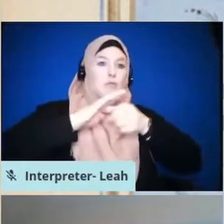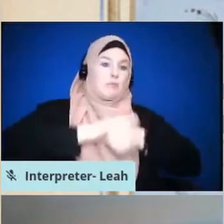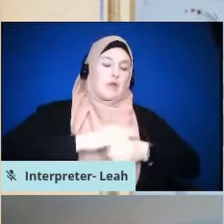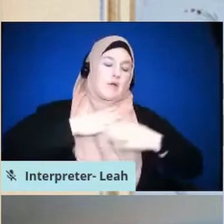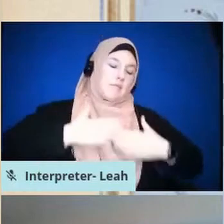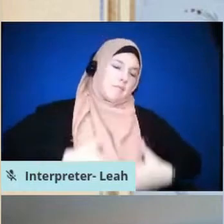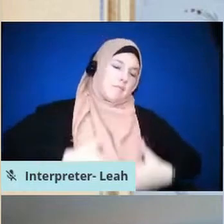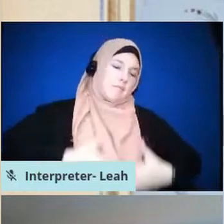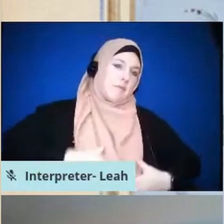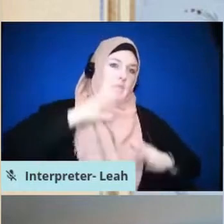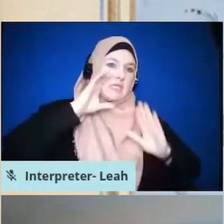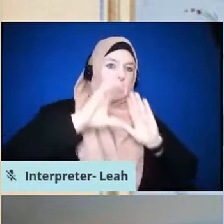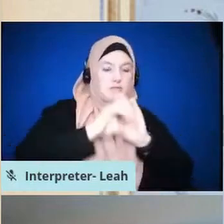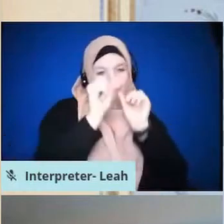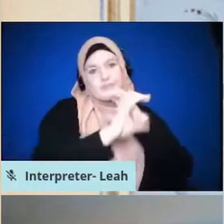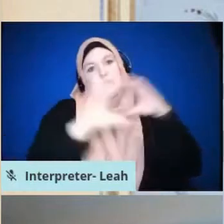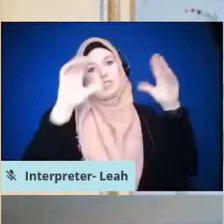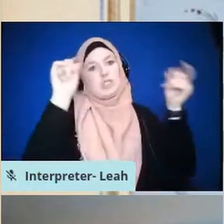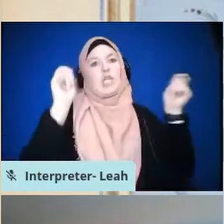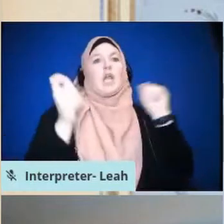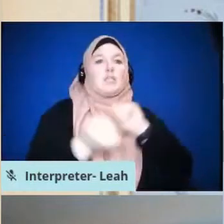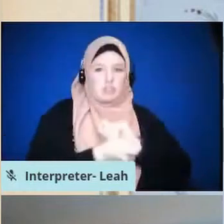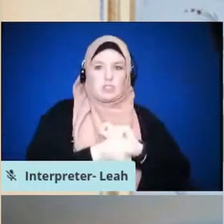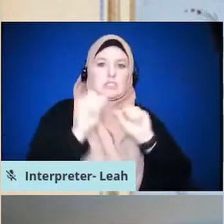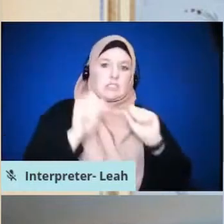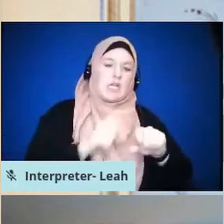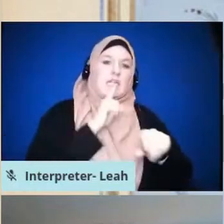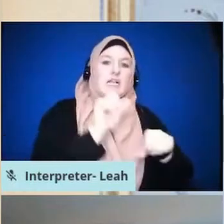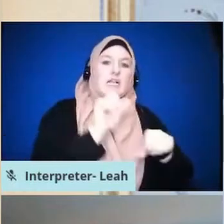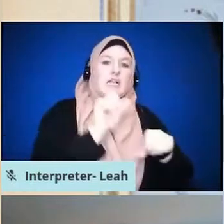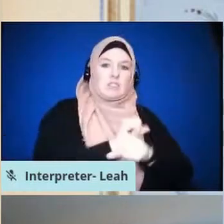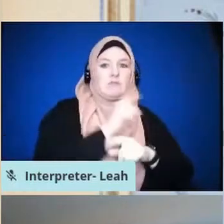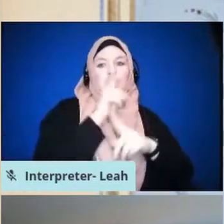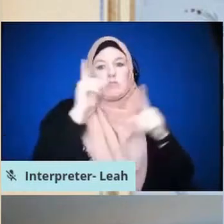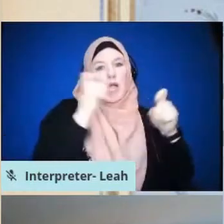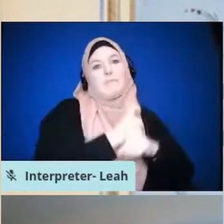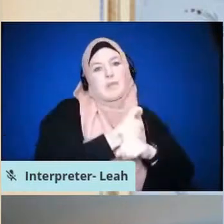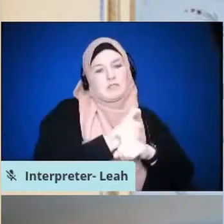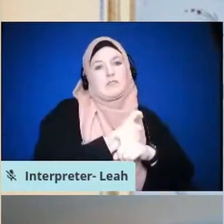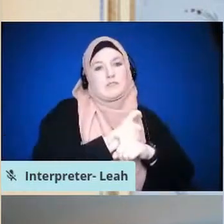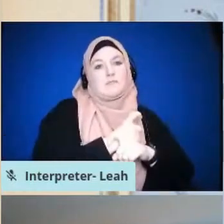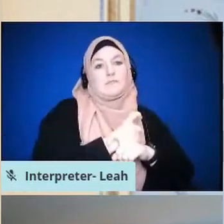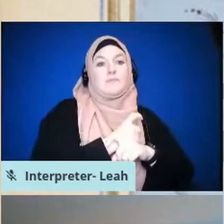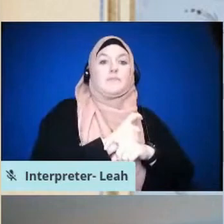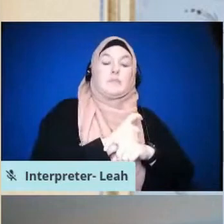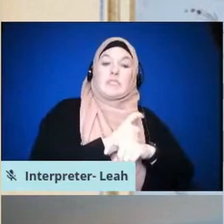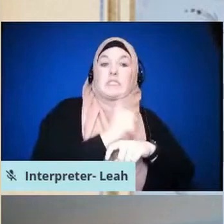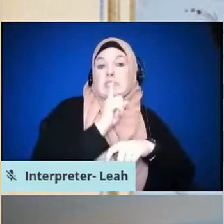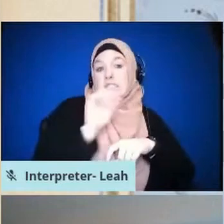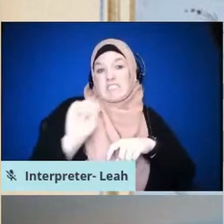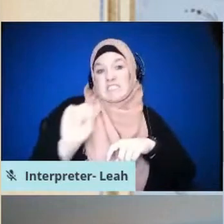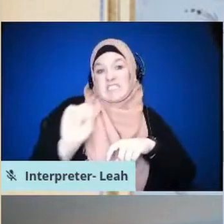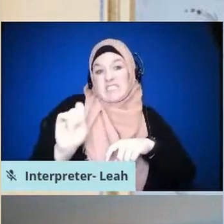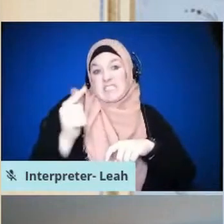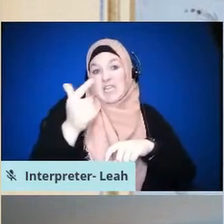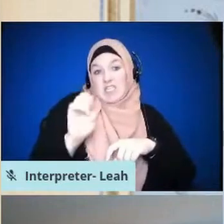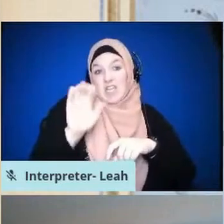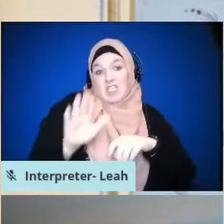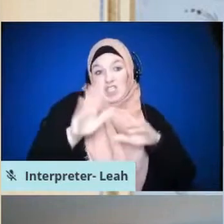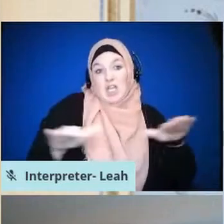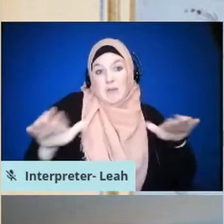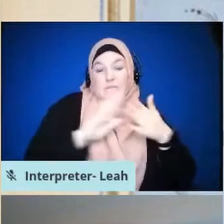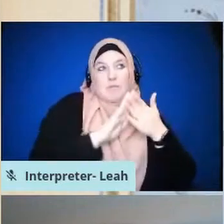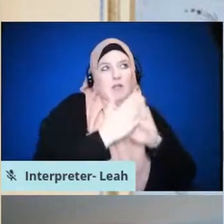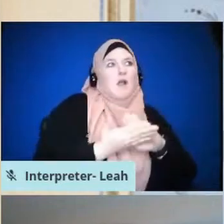image changes. All those together can actually be very complex for adolescents. It's a stage where the child